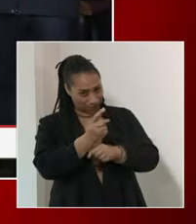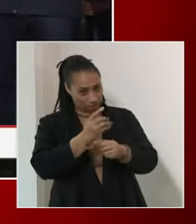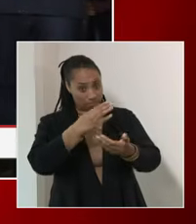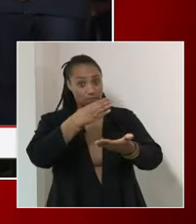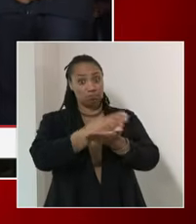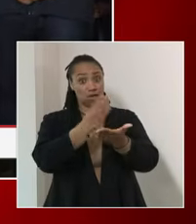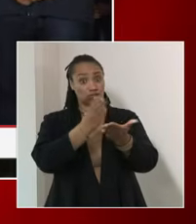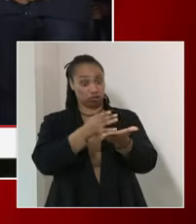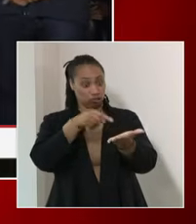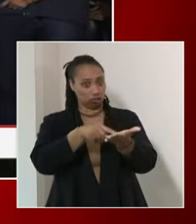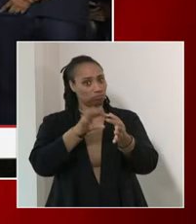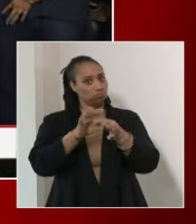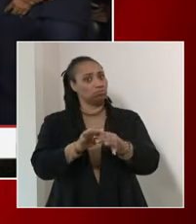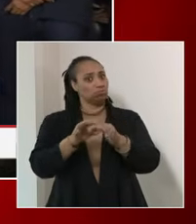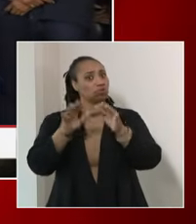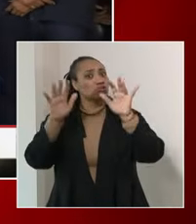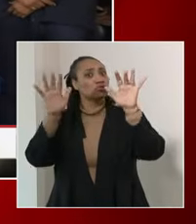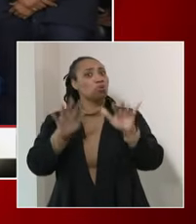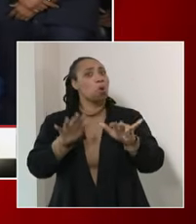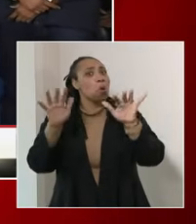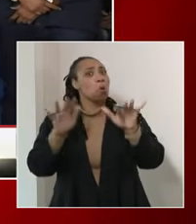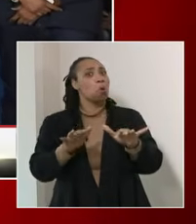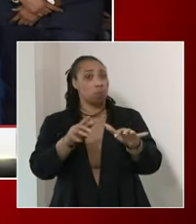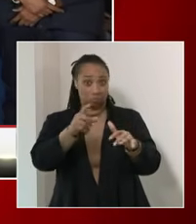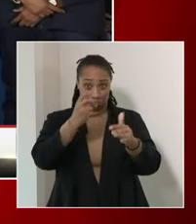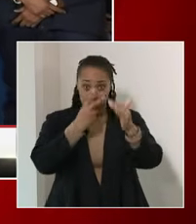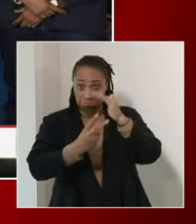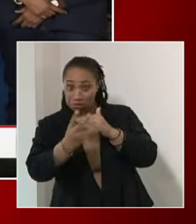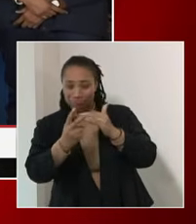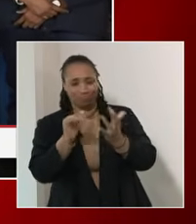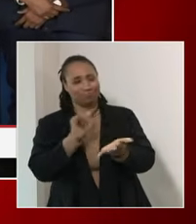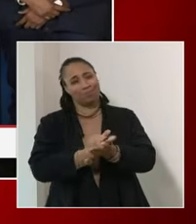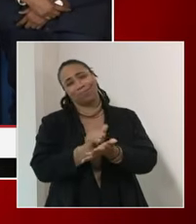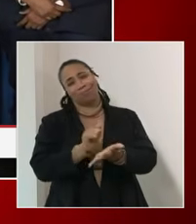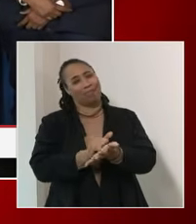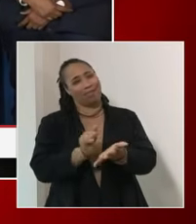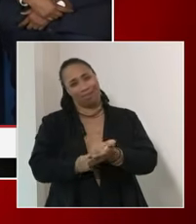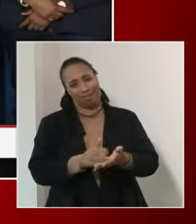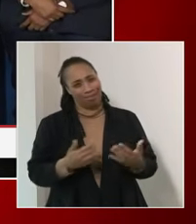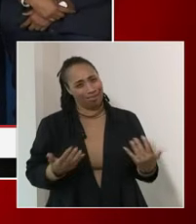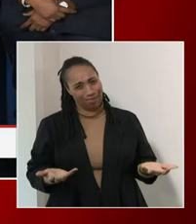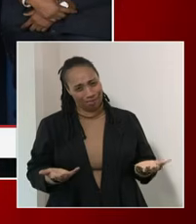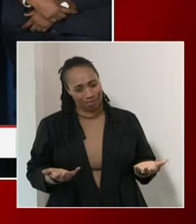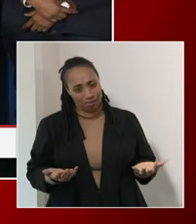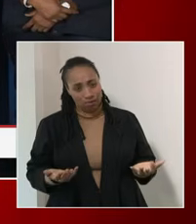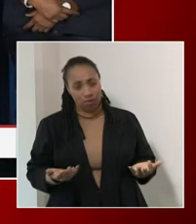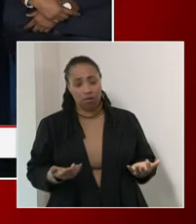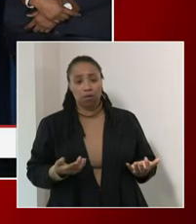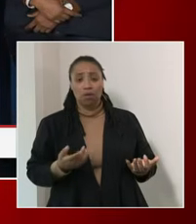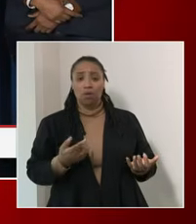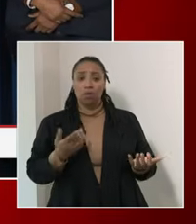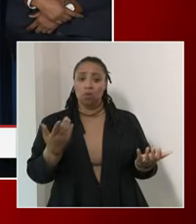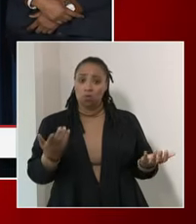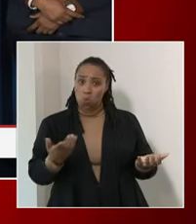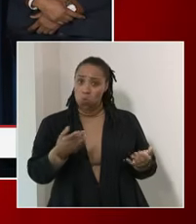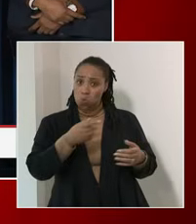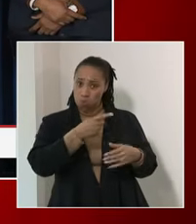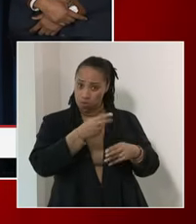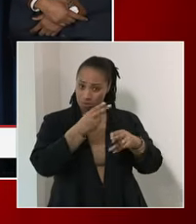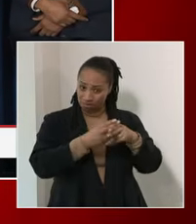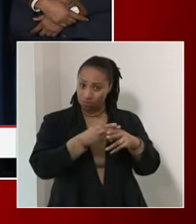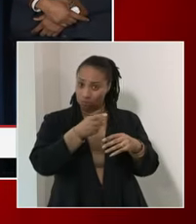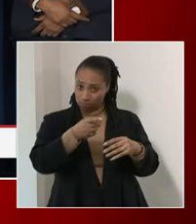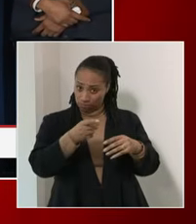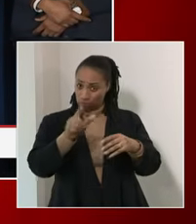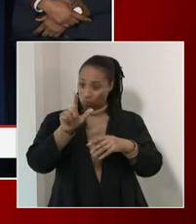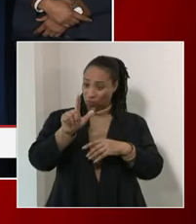going to happen. You know what the Director Christino described over the weekend, 24 hours running, you know,